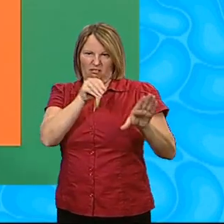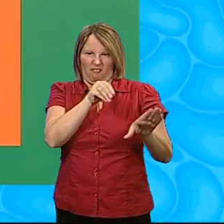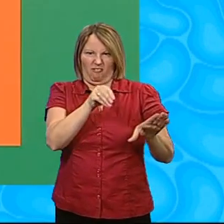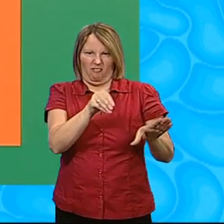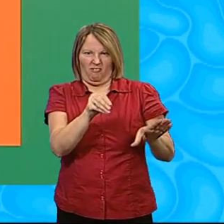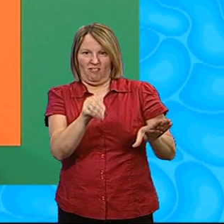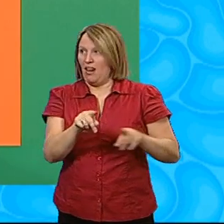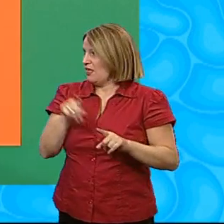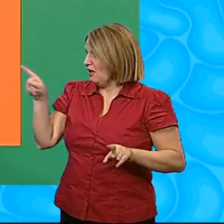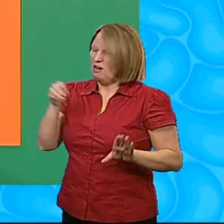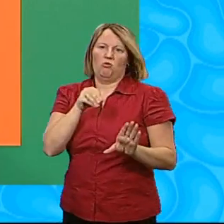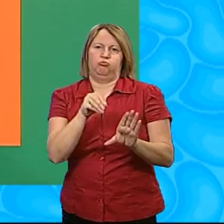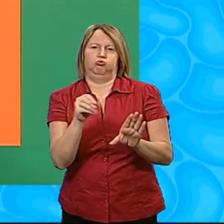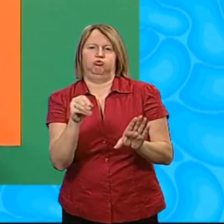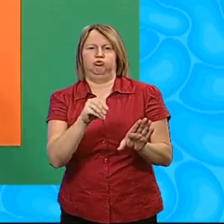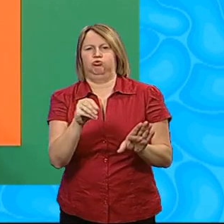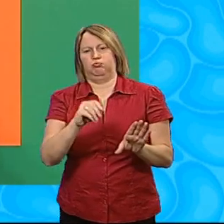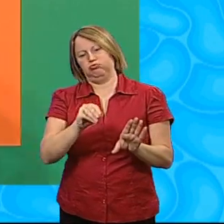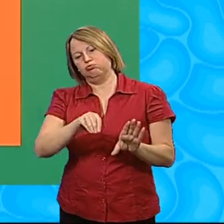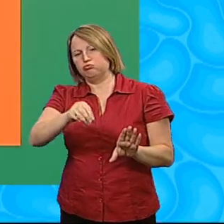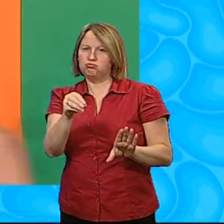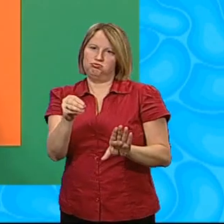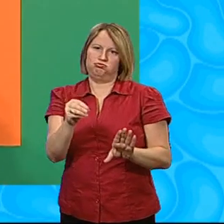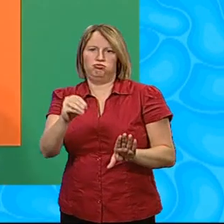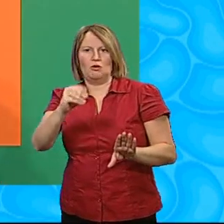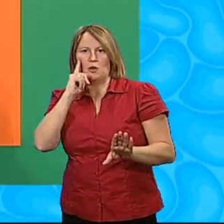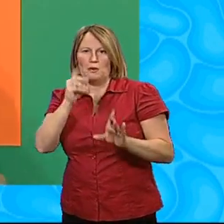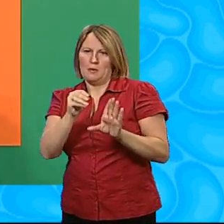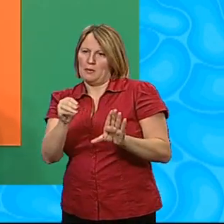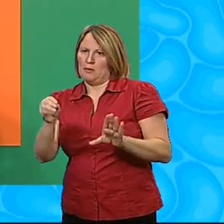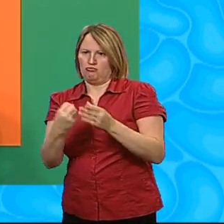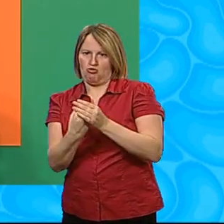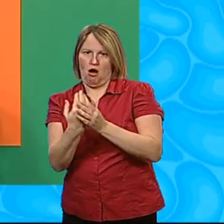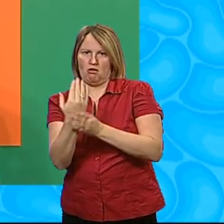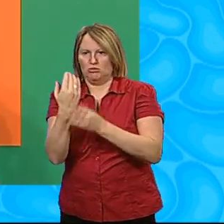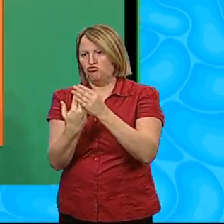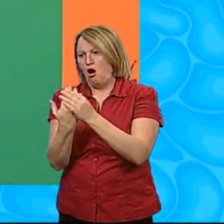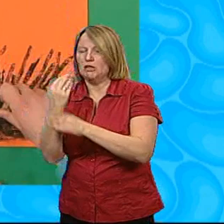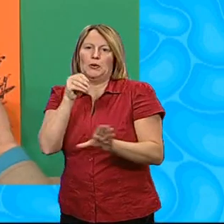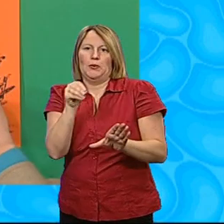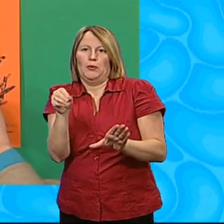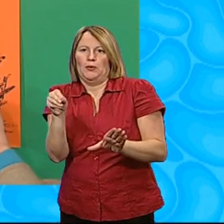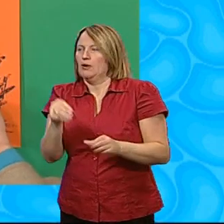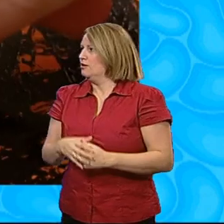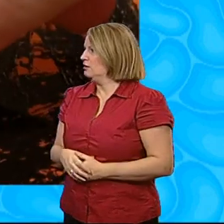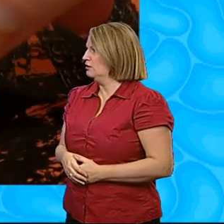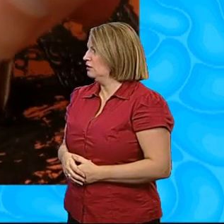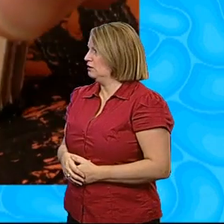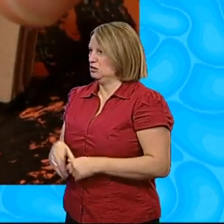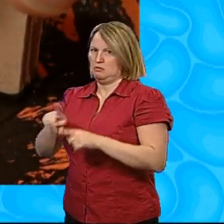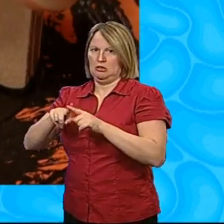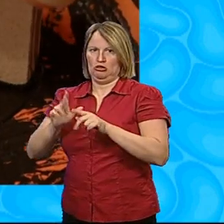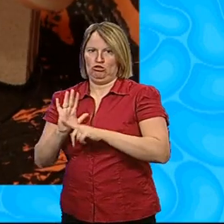Now use the card to paint with to build up your picture. Why not start by painting some grass? And a